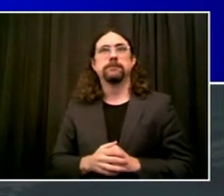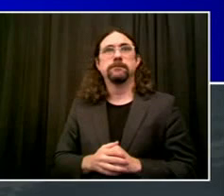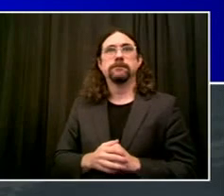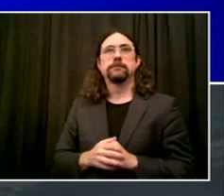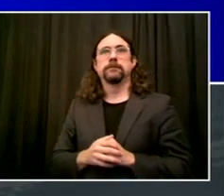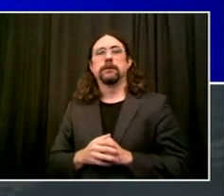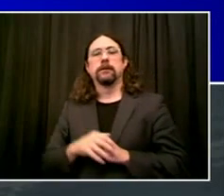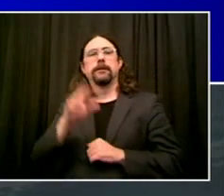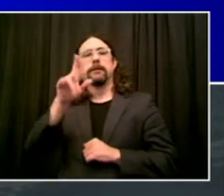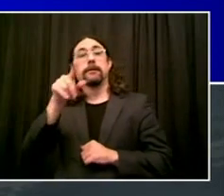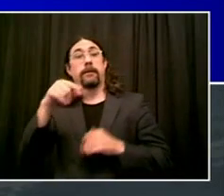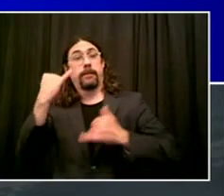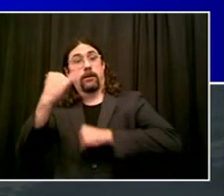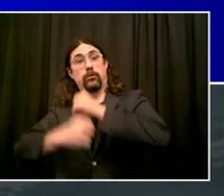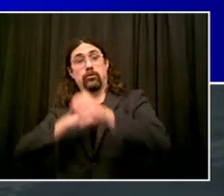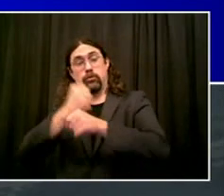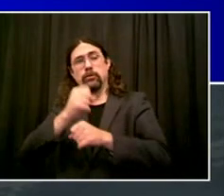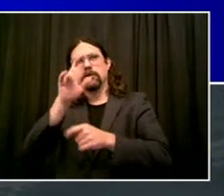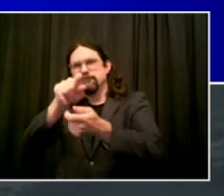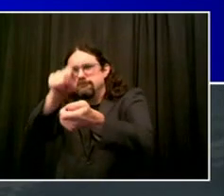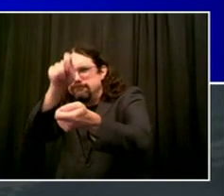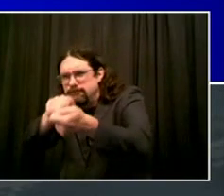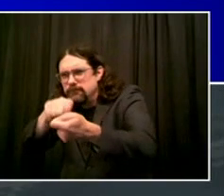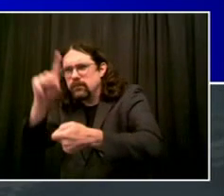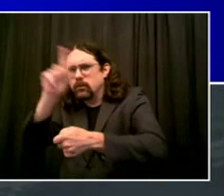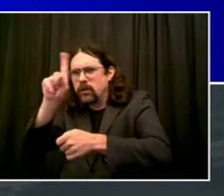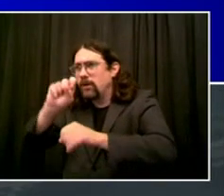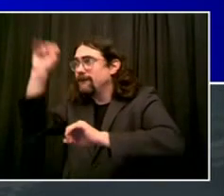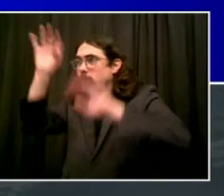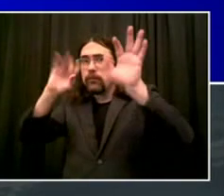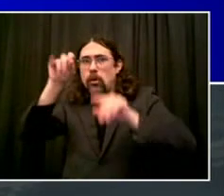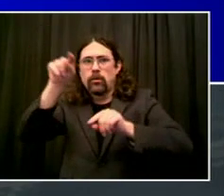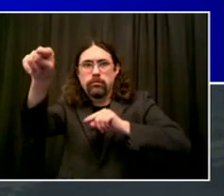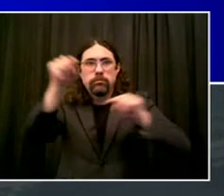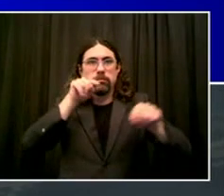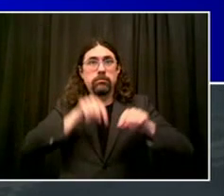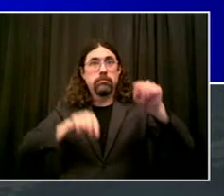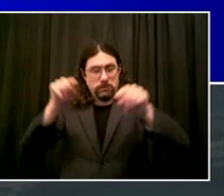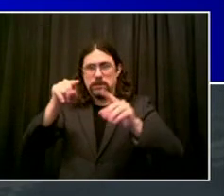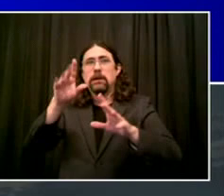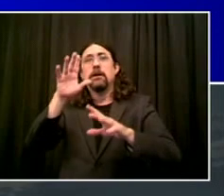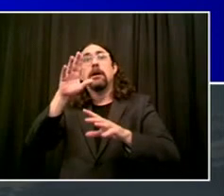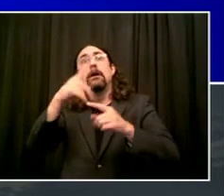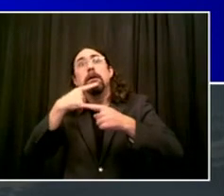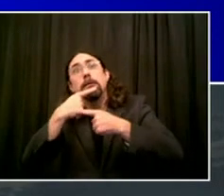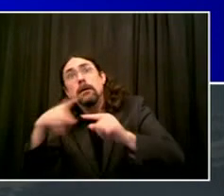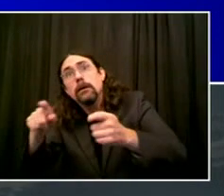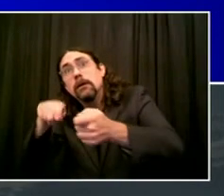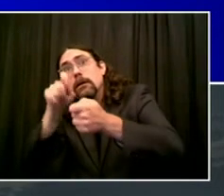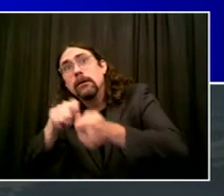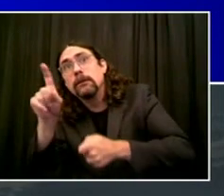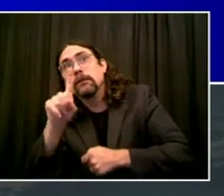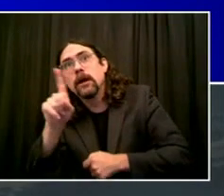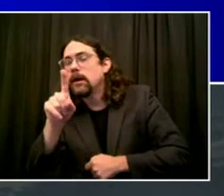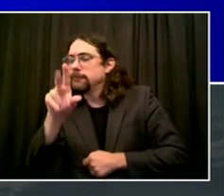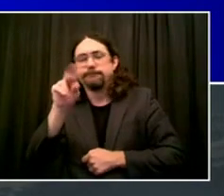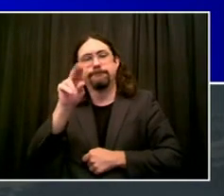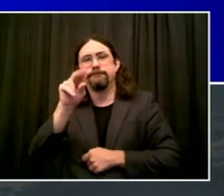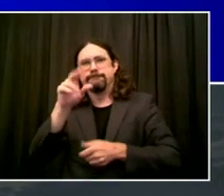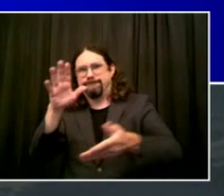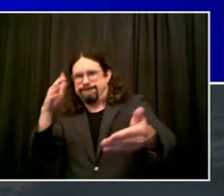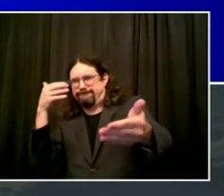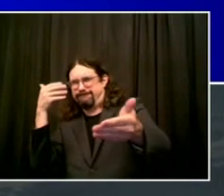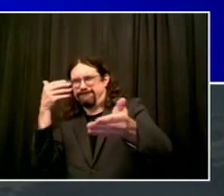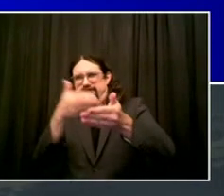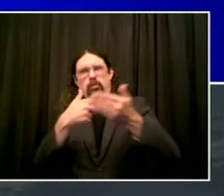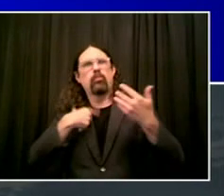each. Why? Because we want to get the shows around the five boroughs where people can see them from their own homes, from their own